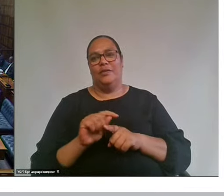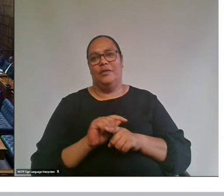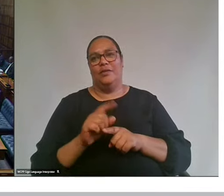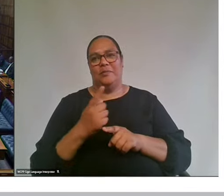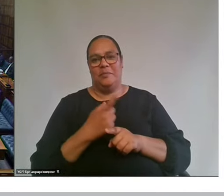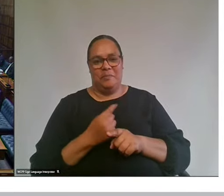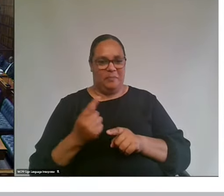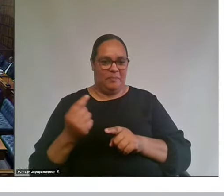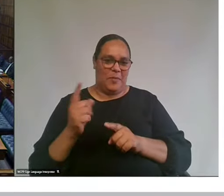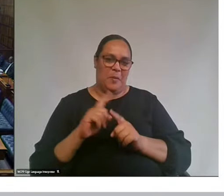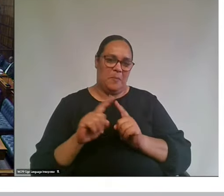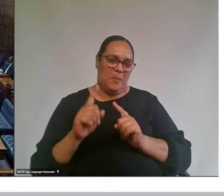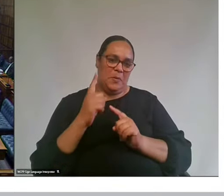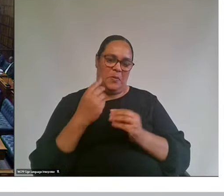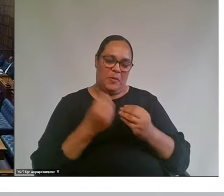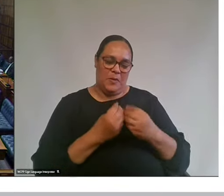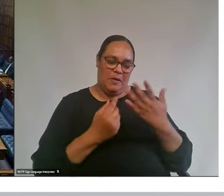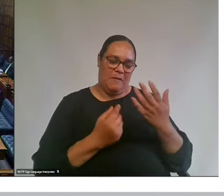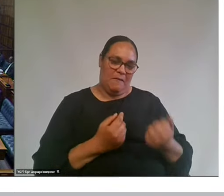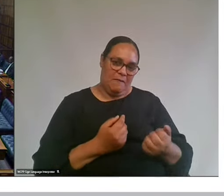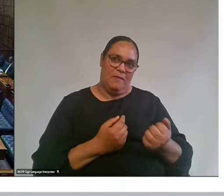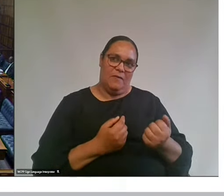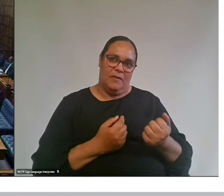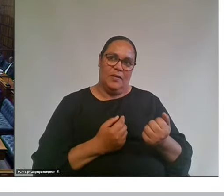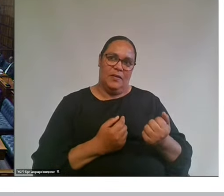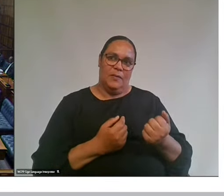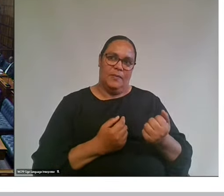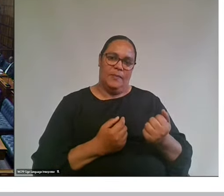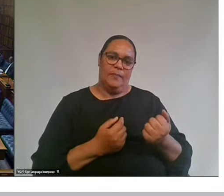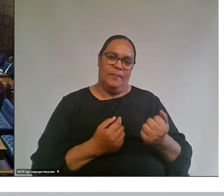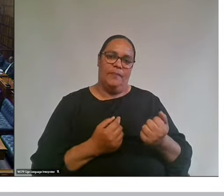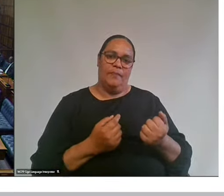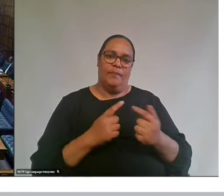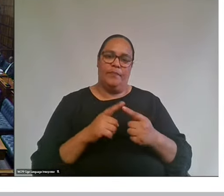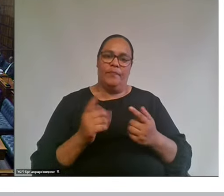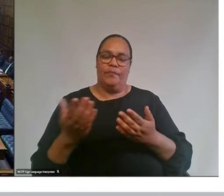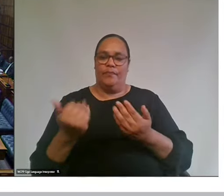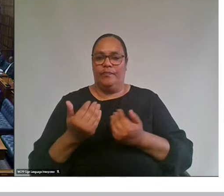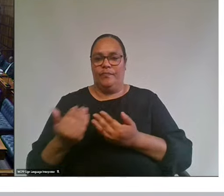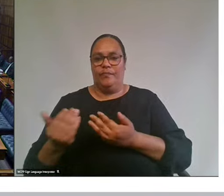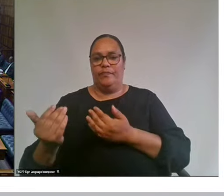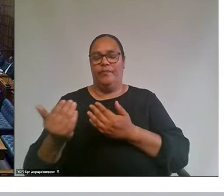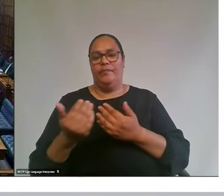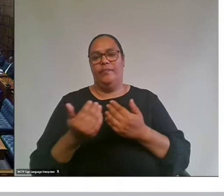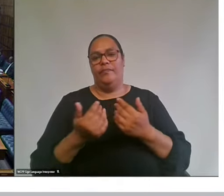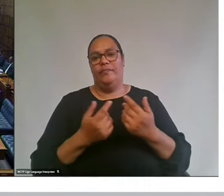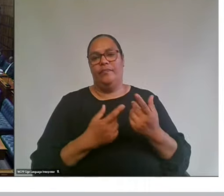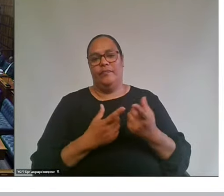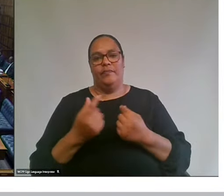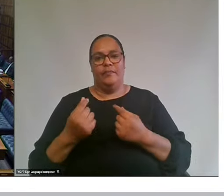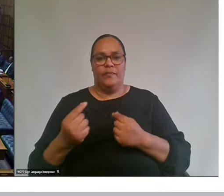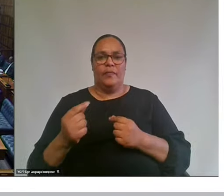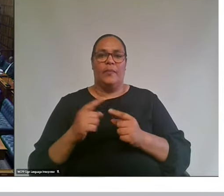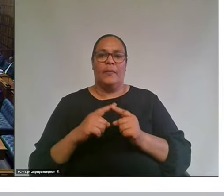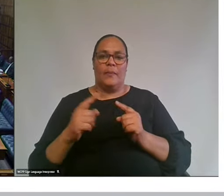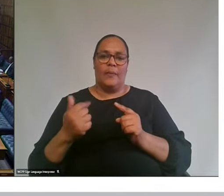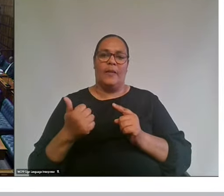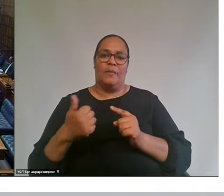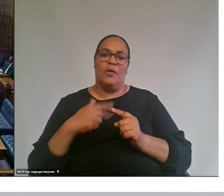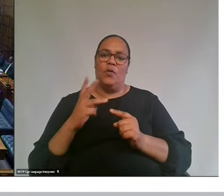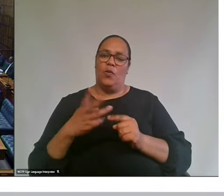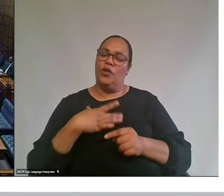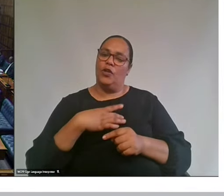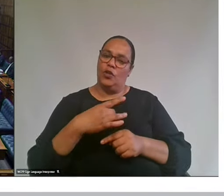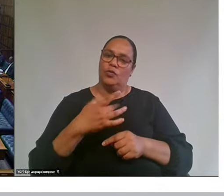there because it's one thing to have the Hub but if we're going to get traction of the right people um I would have been